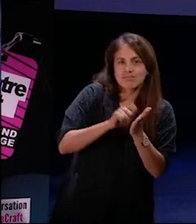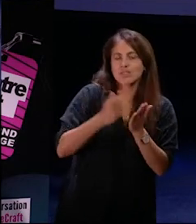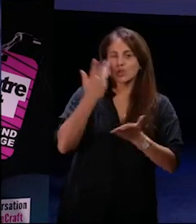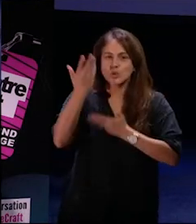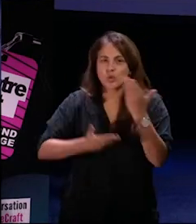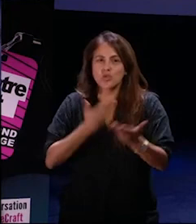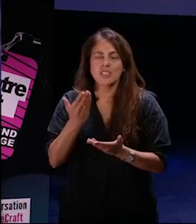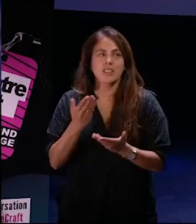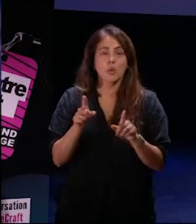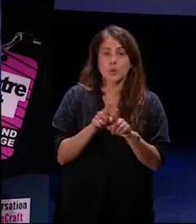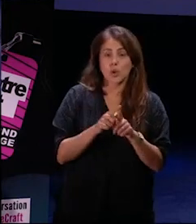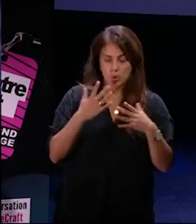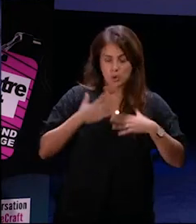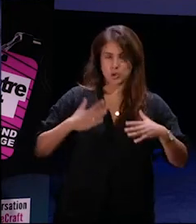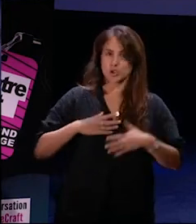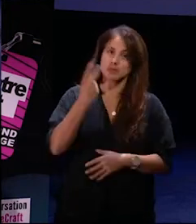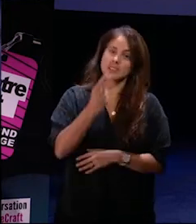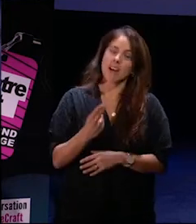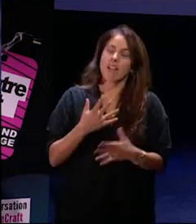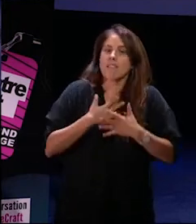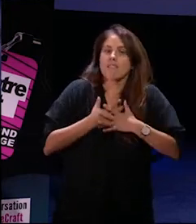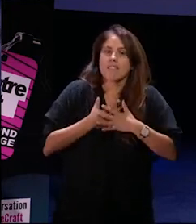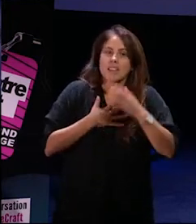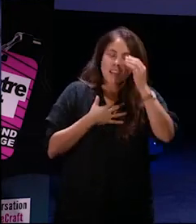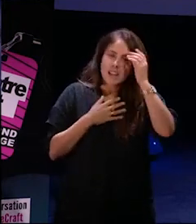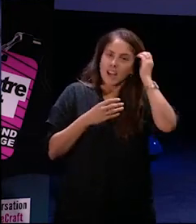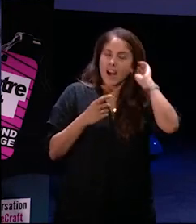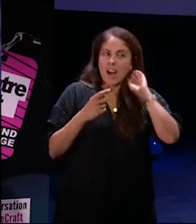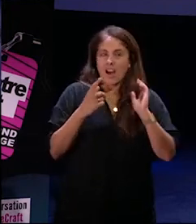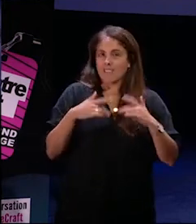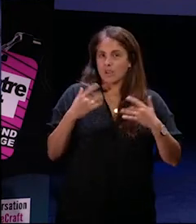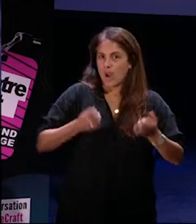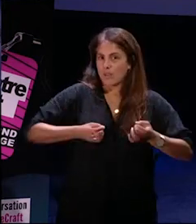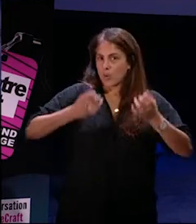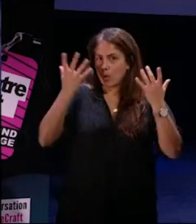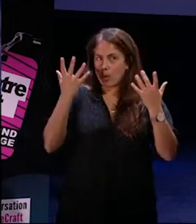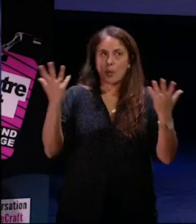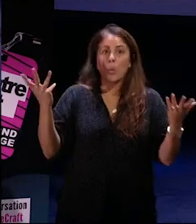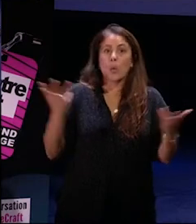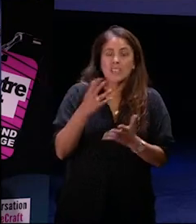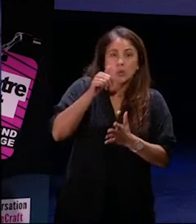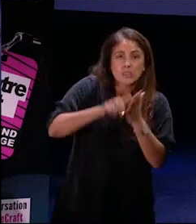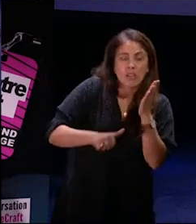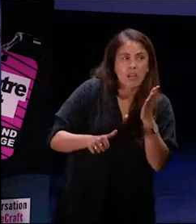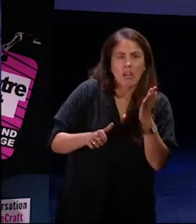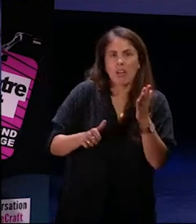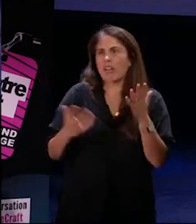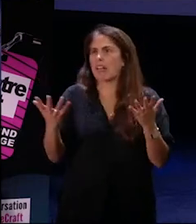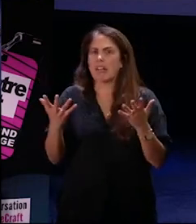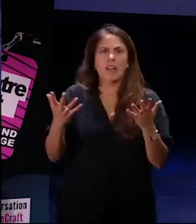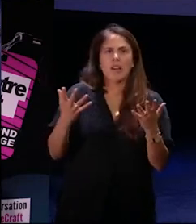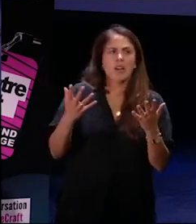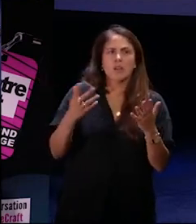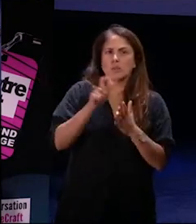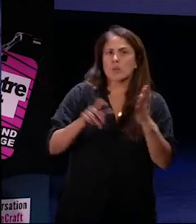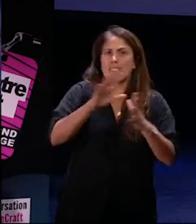really love costume design and making. So I'm kind of a bit overwhelmed as to where to start. I ultimately want to do it all. Do you